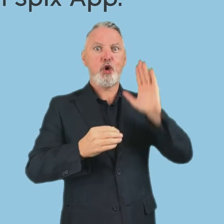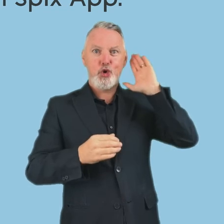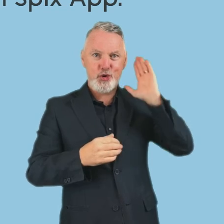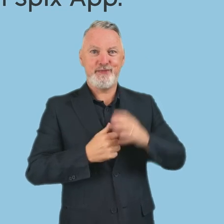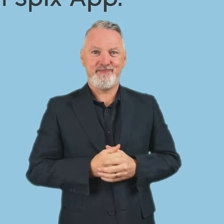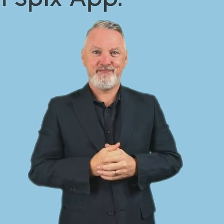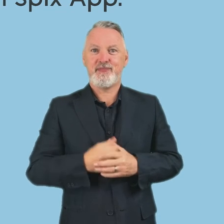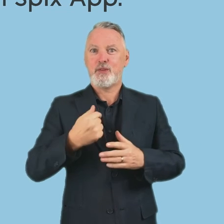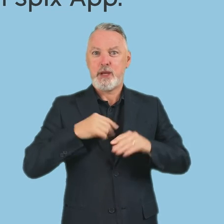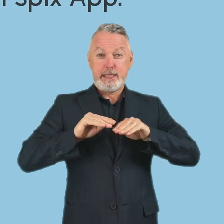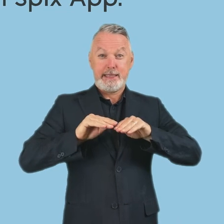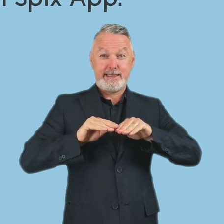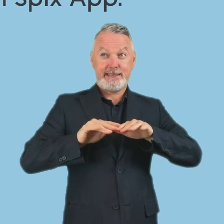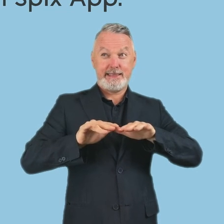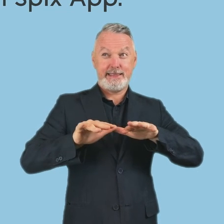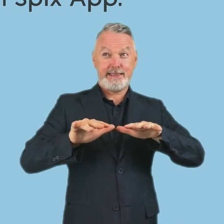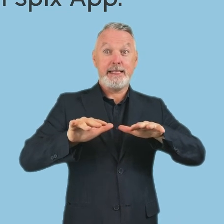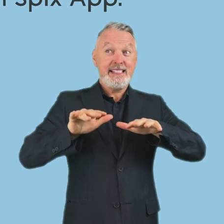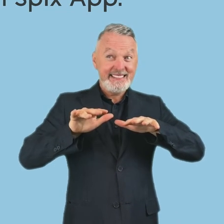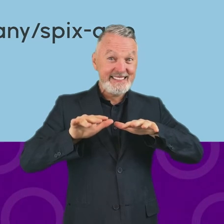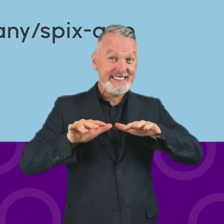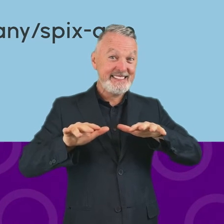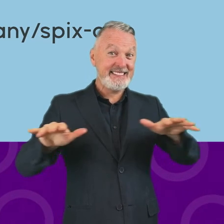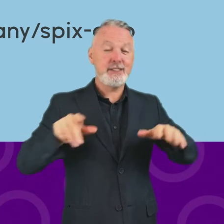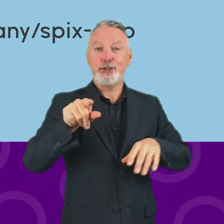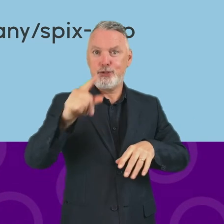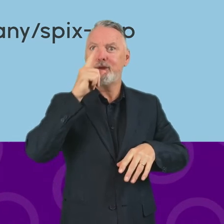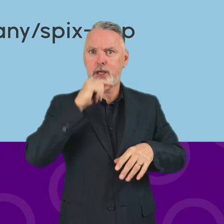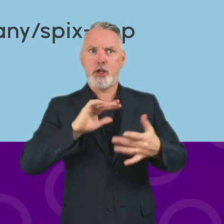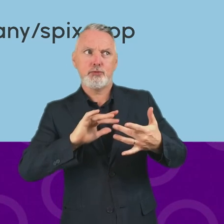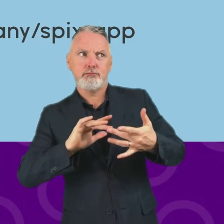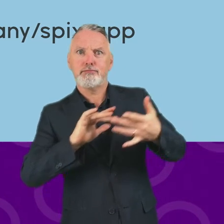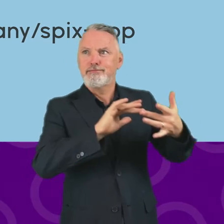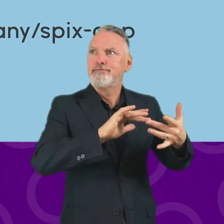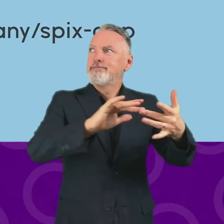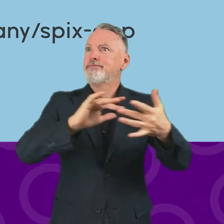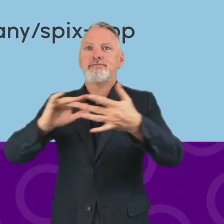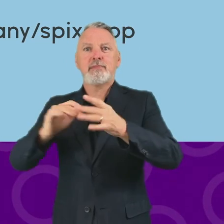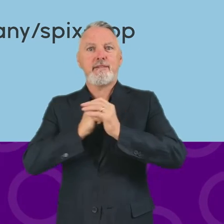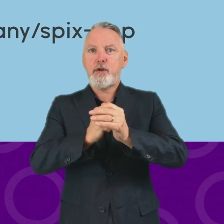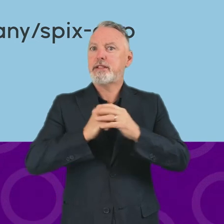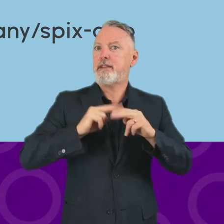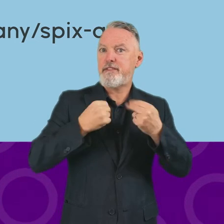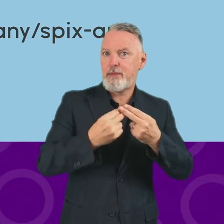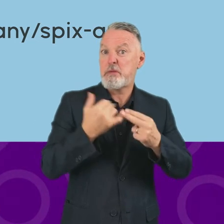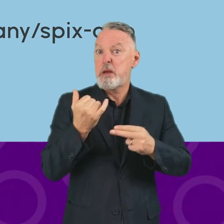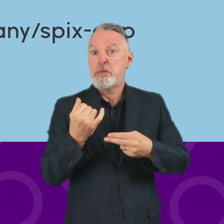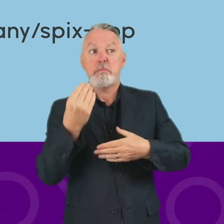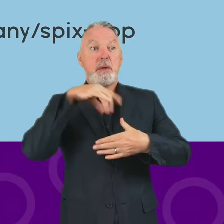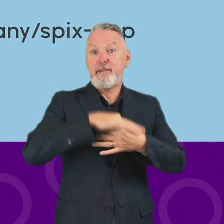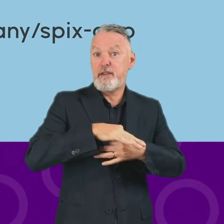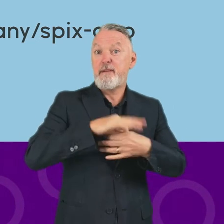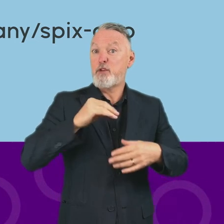on expanding our reach, and to help us achieve this goal, you can put us in touch with friends and family that you think might benefit from Spix App,